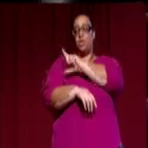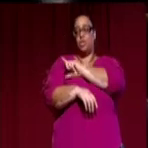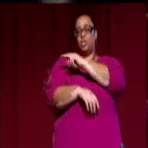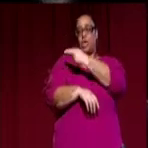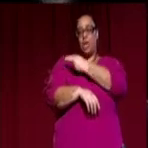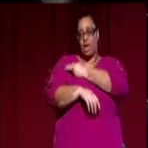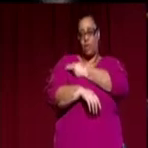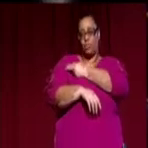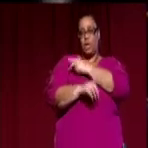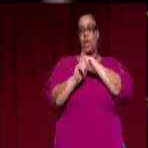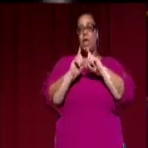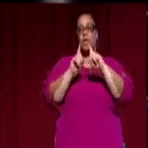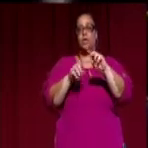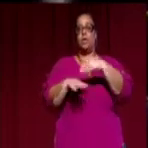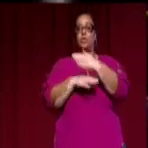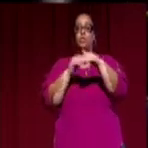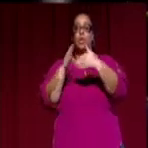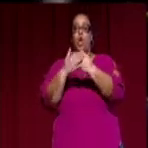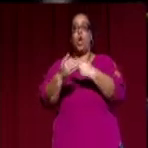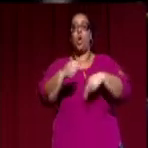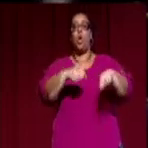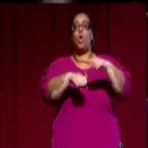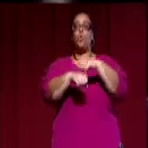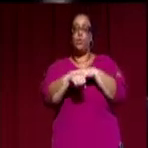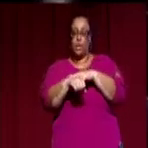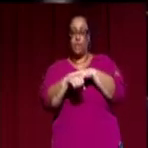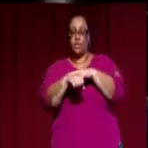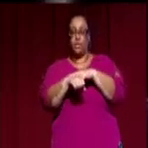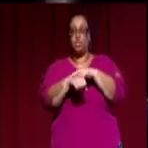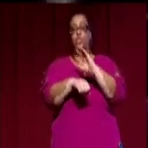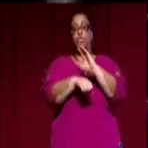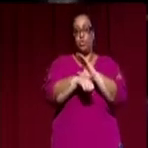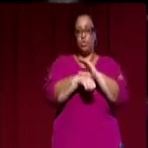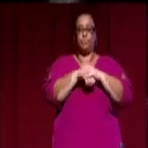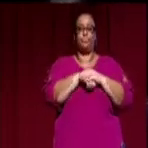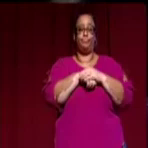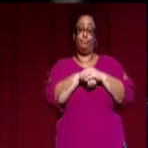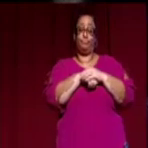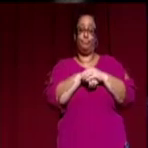to All Nations Worship Assembly, Apostle Matthew Stevenson.